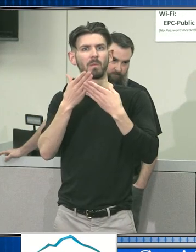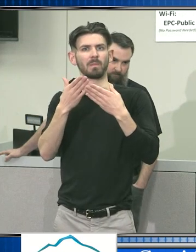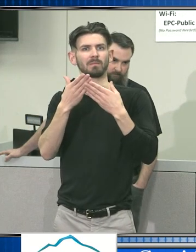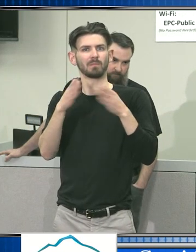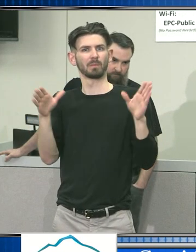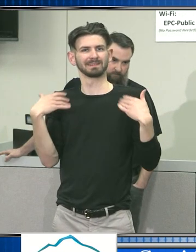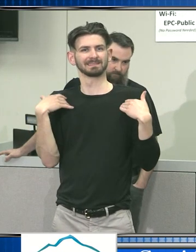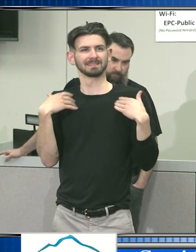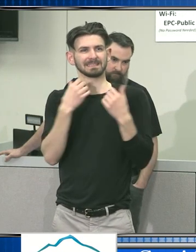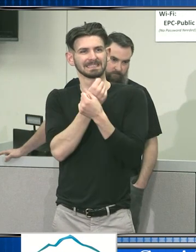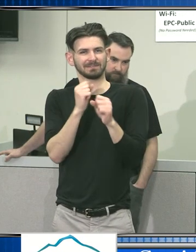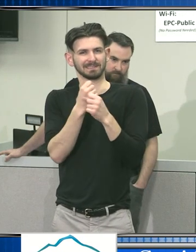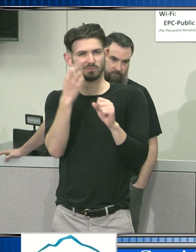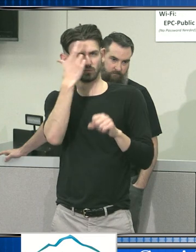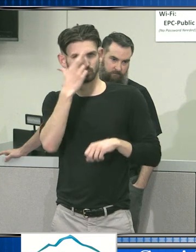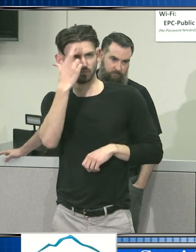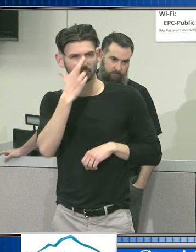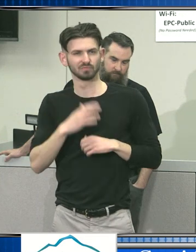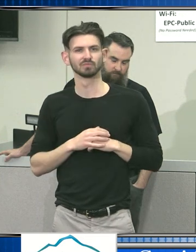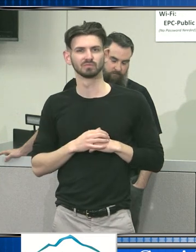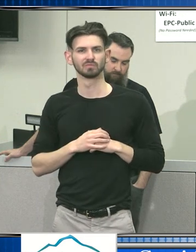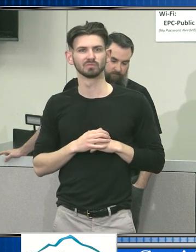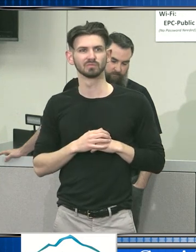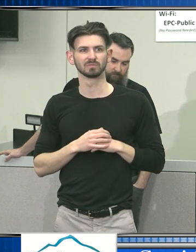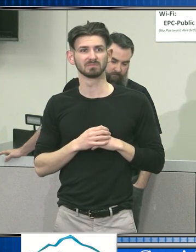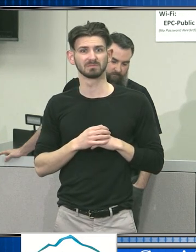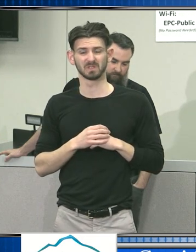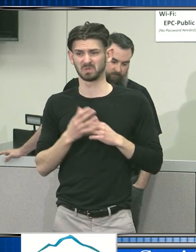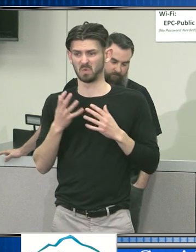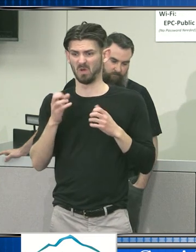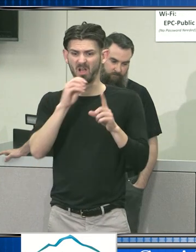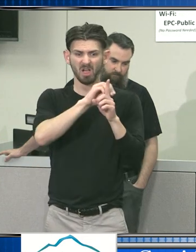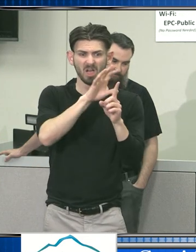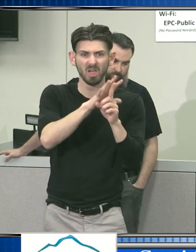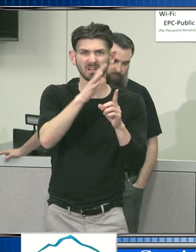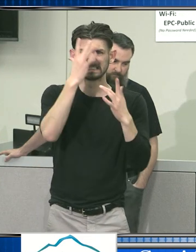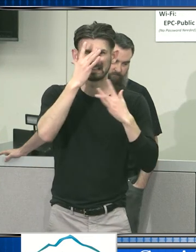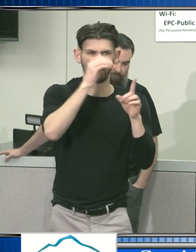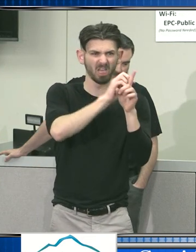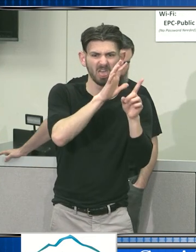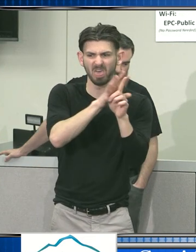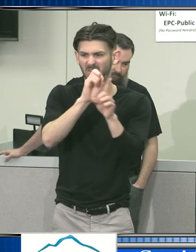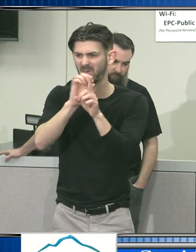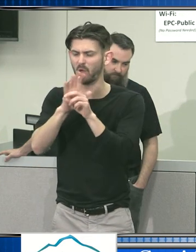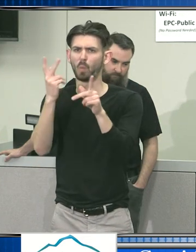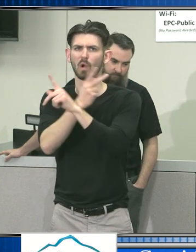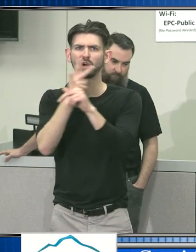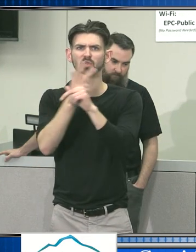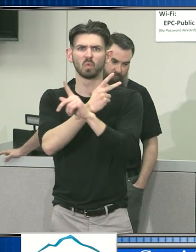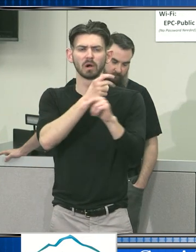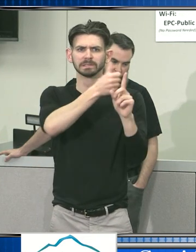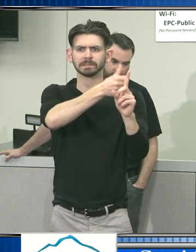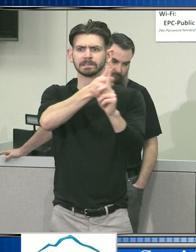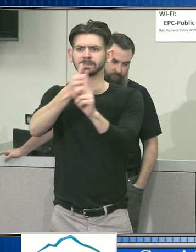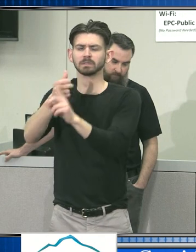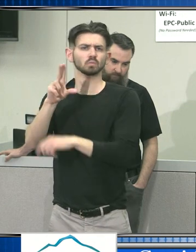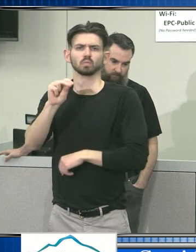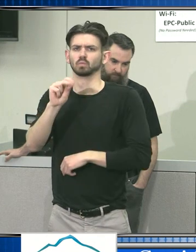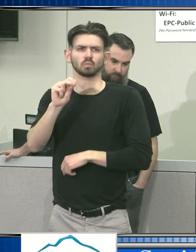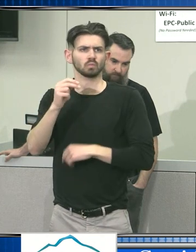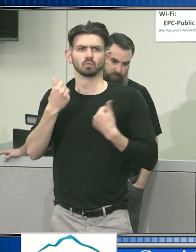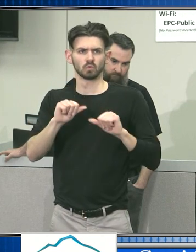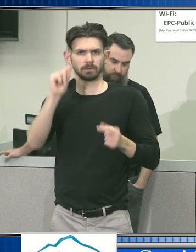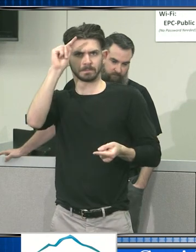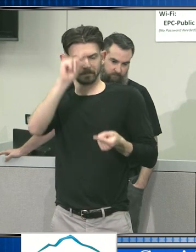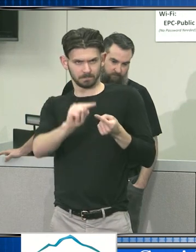extend the exposure any more than absolutely has to happen. And We understand that emergency